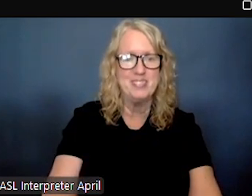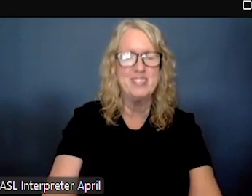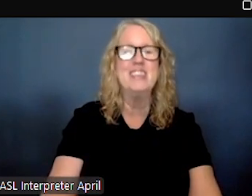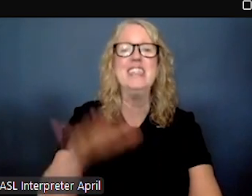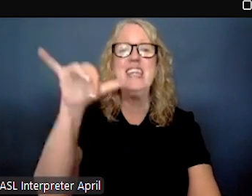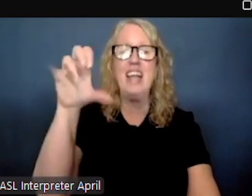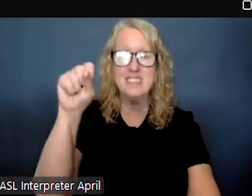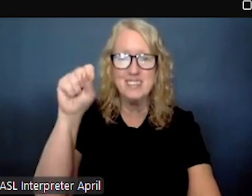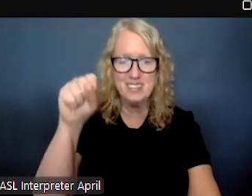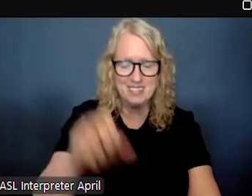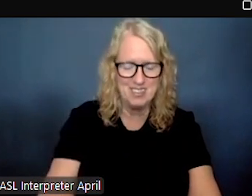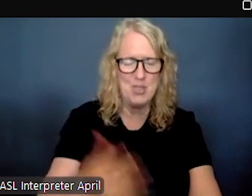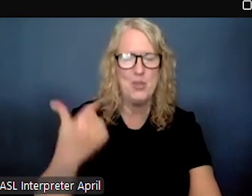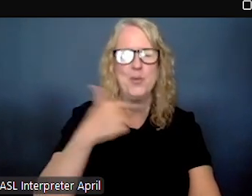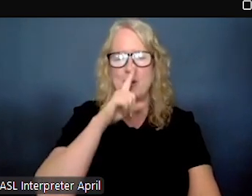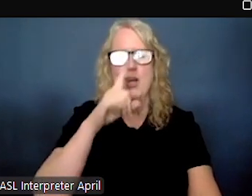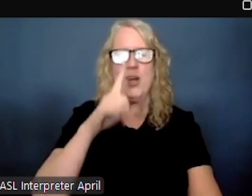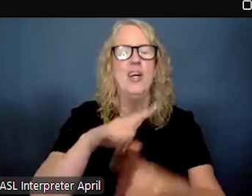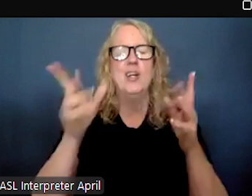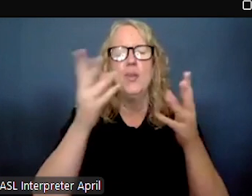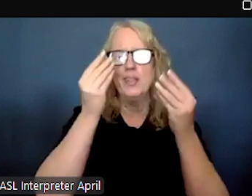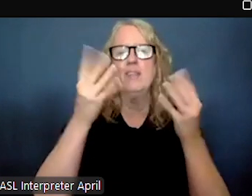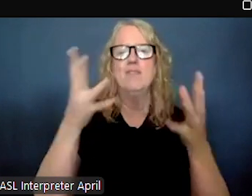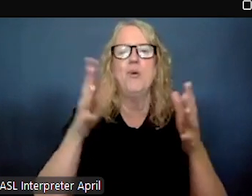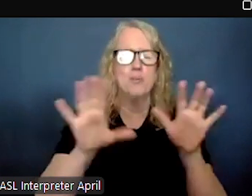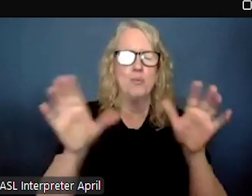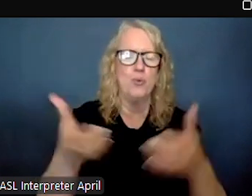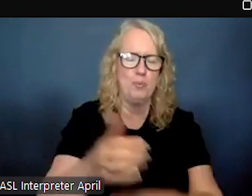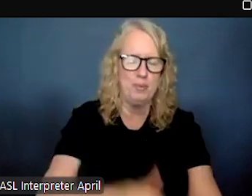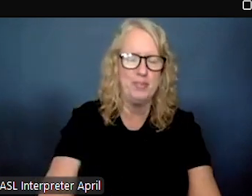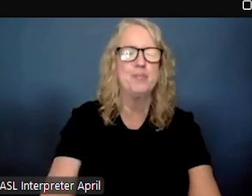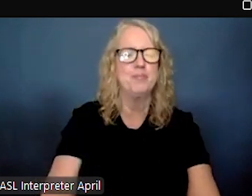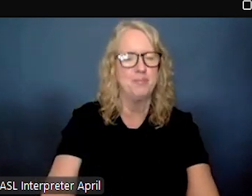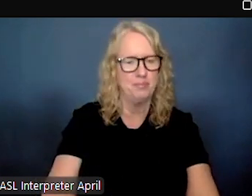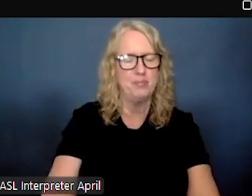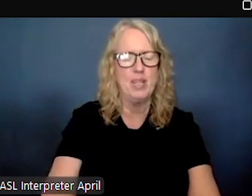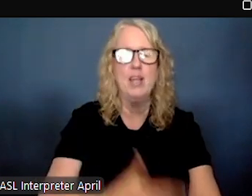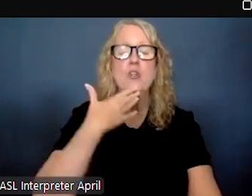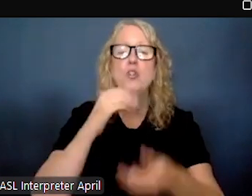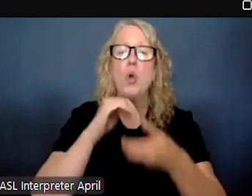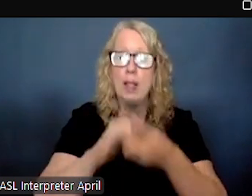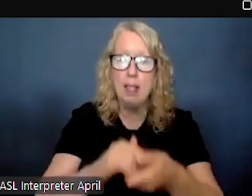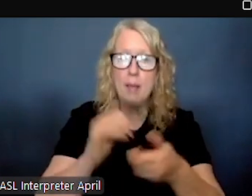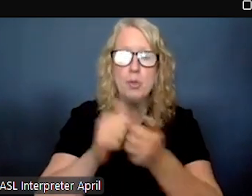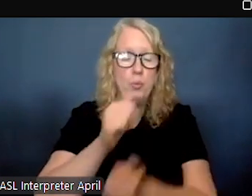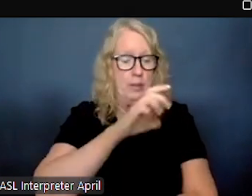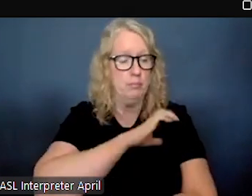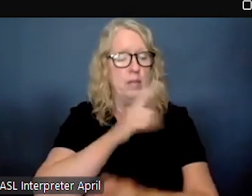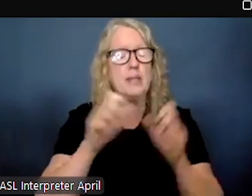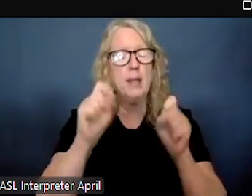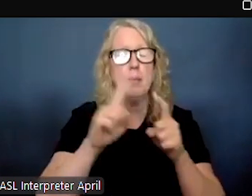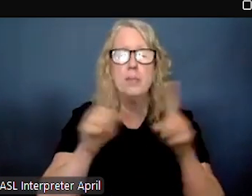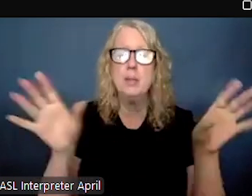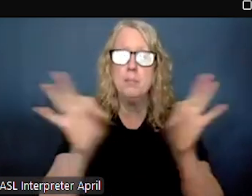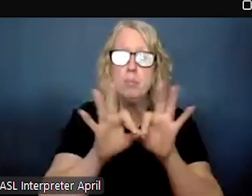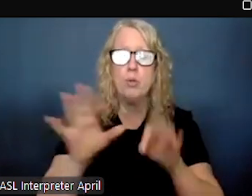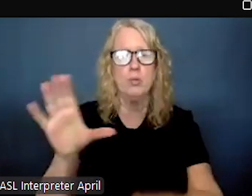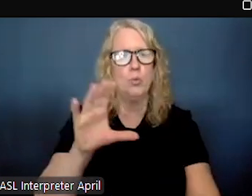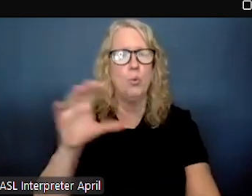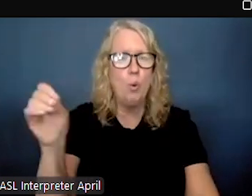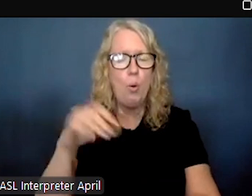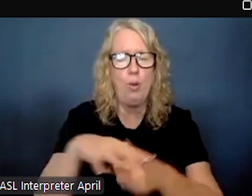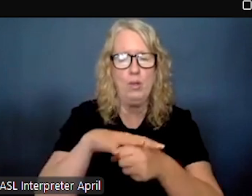Yes, we are. This is an informed group. So while collaboration with law enforcement can be important, co-location